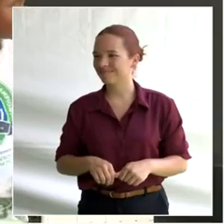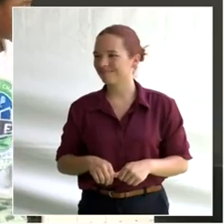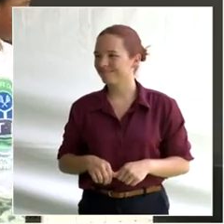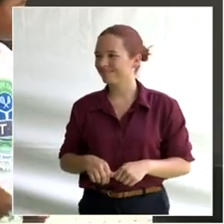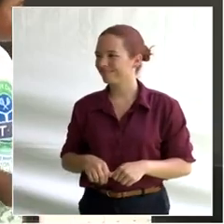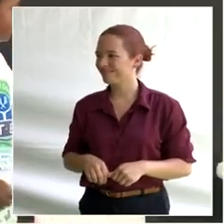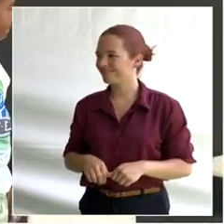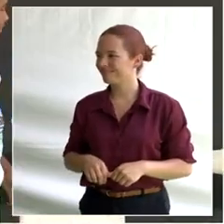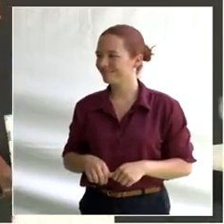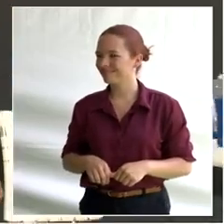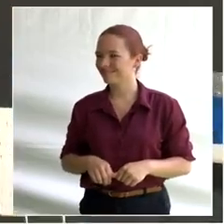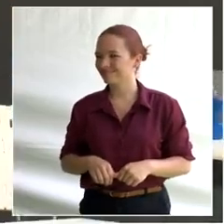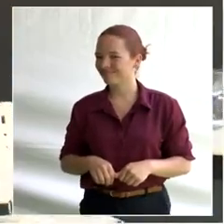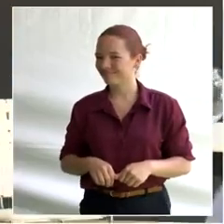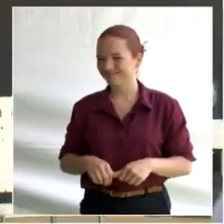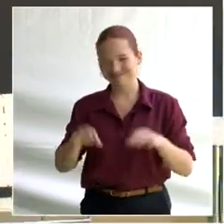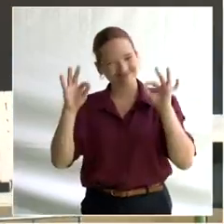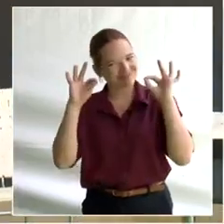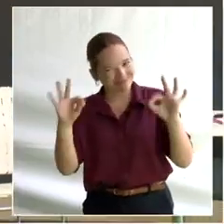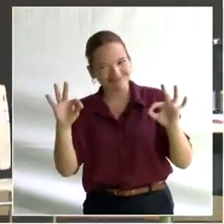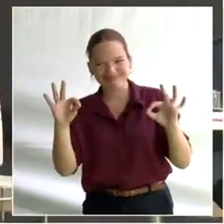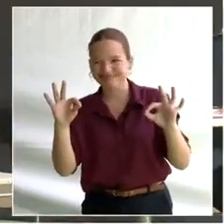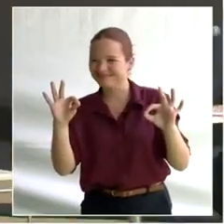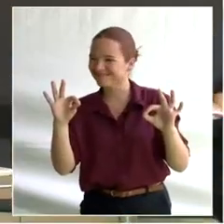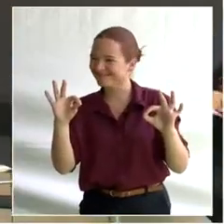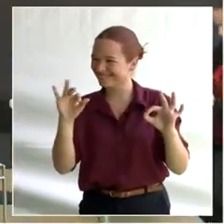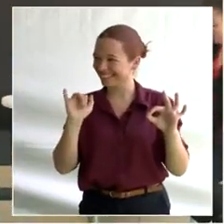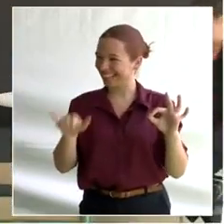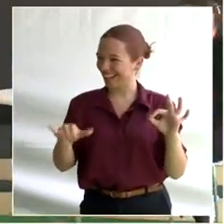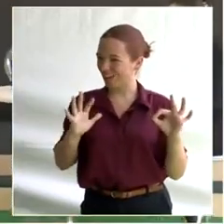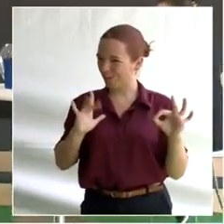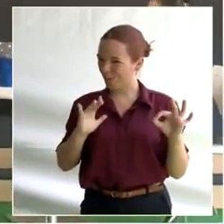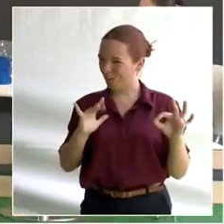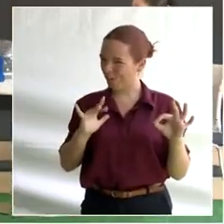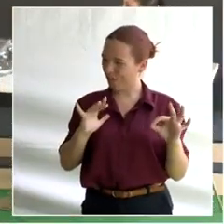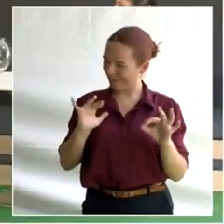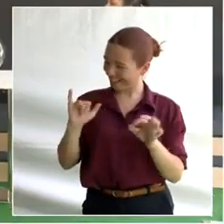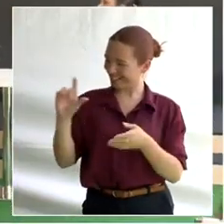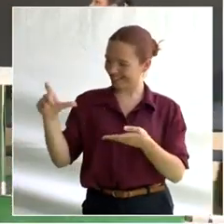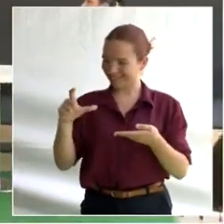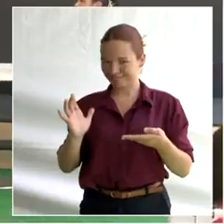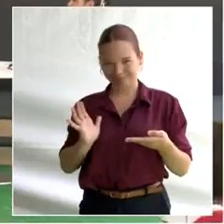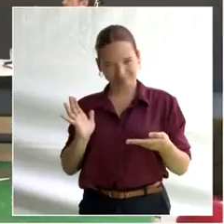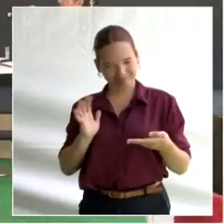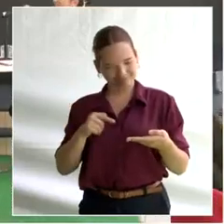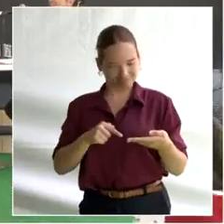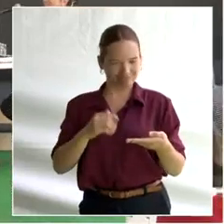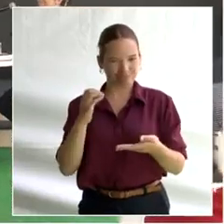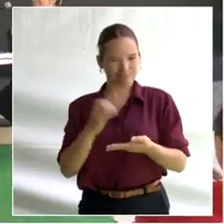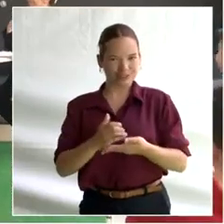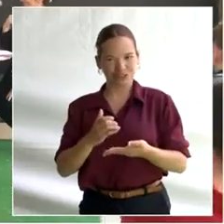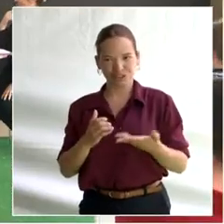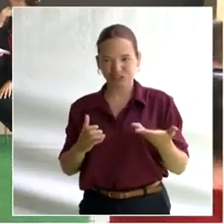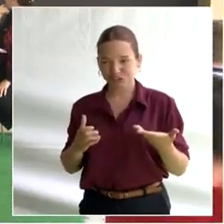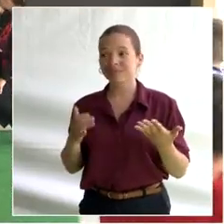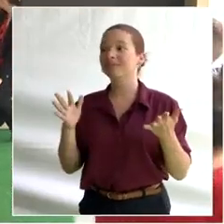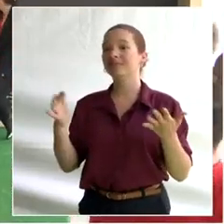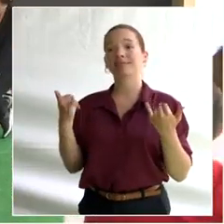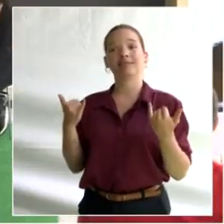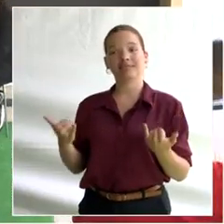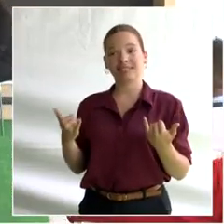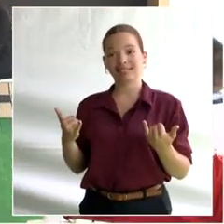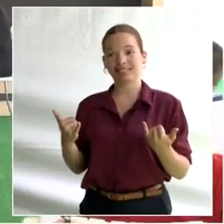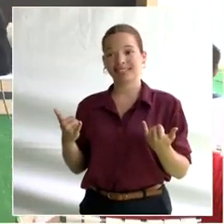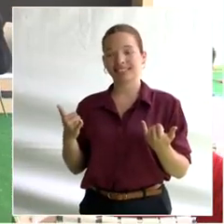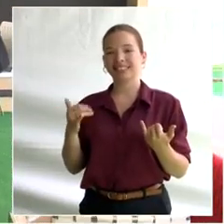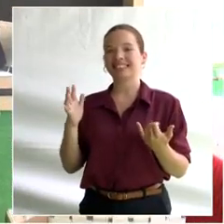There you go. That's going to be a cool souvenir. You may laugh at me now, but one day that picture is going to come in very handy when you're superstar